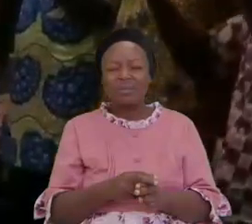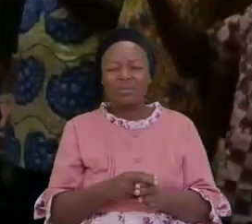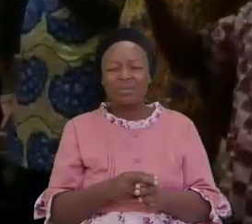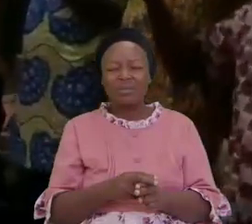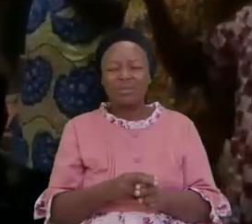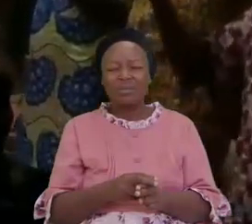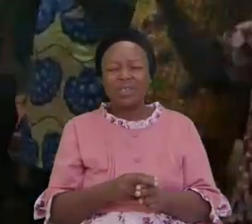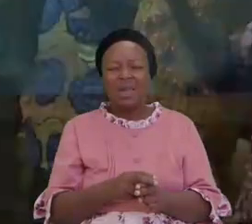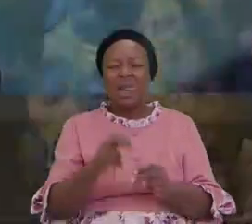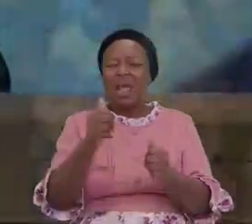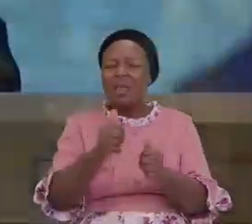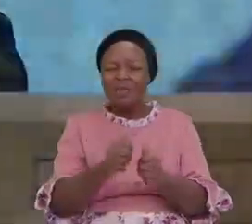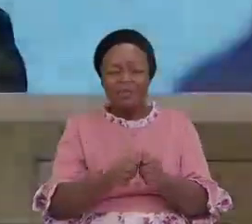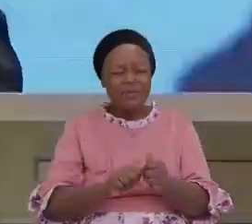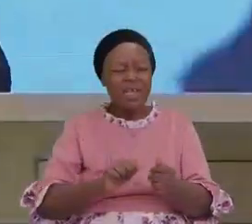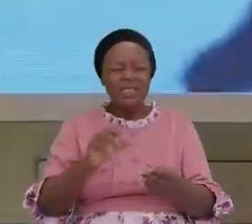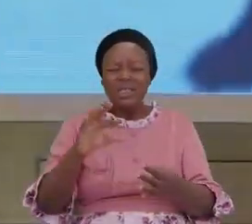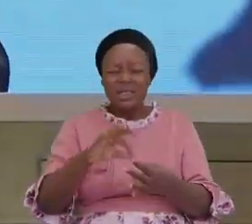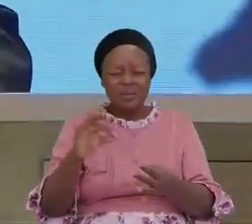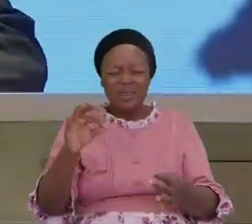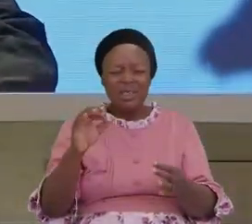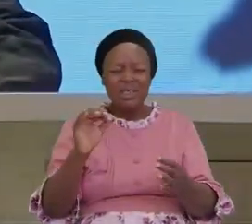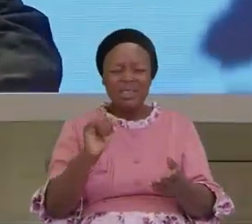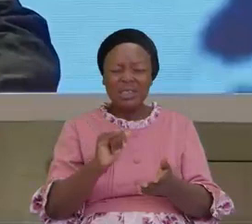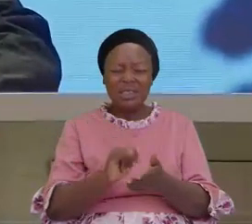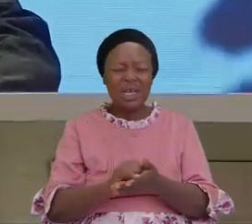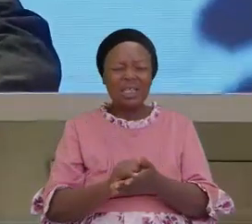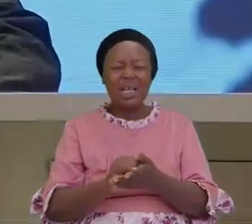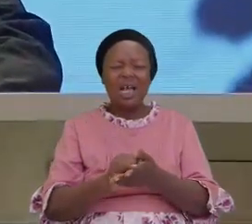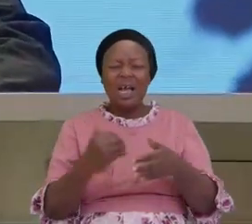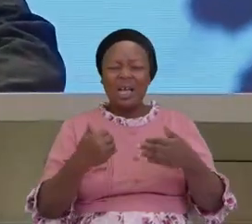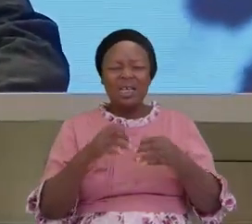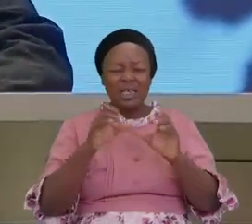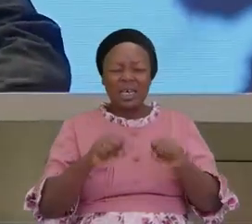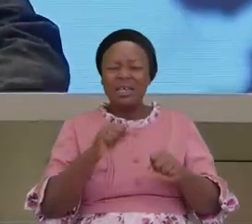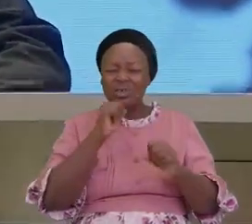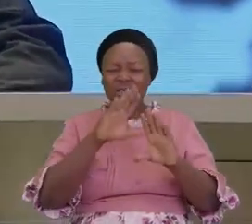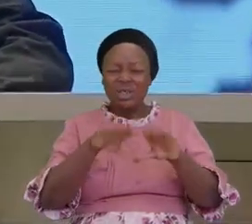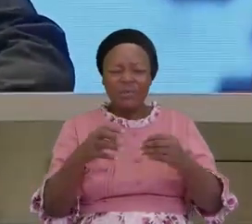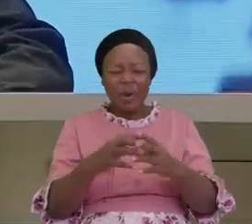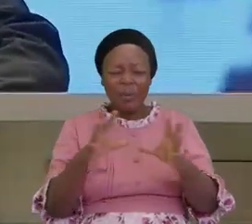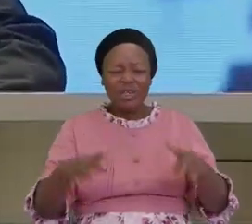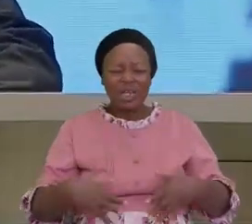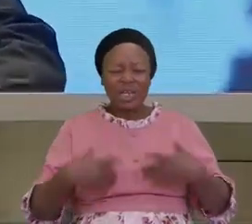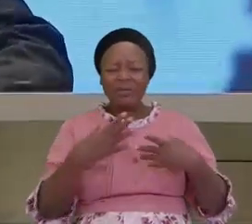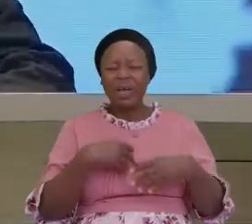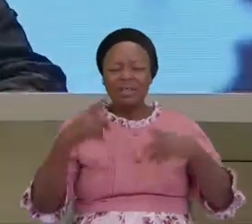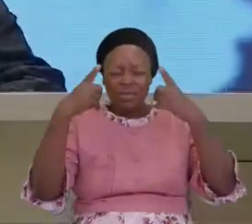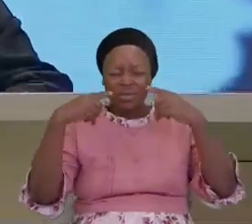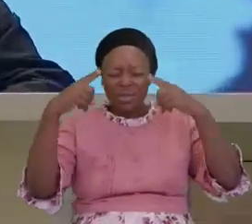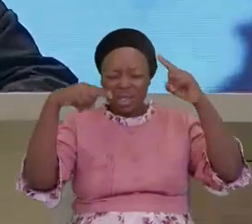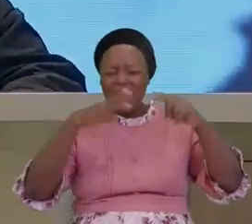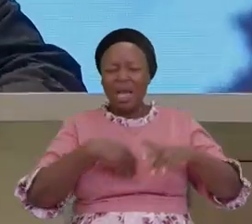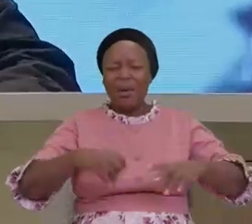Every spirit that had not given abundant life and success and power, take